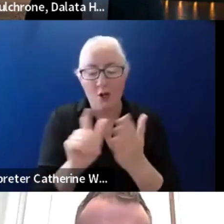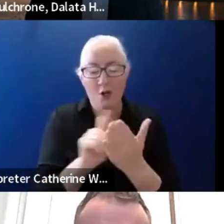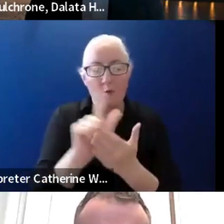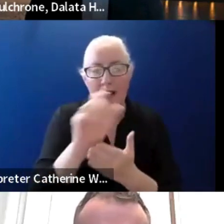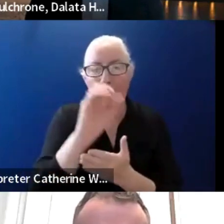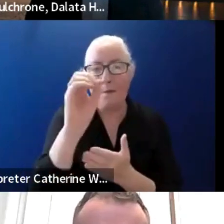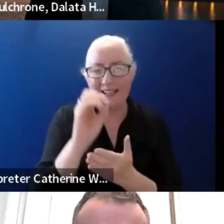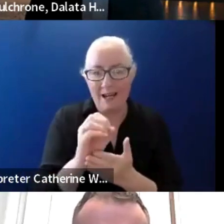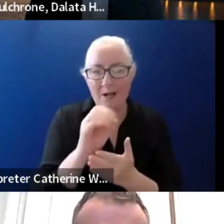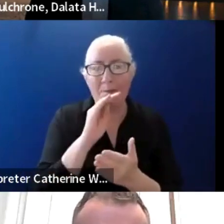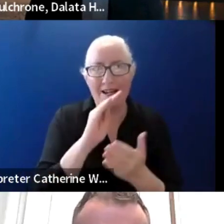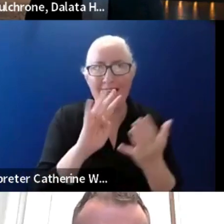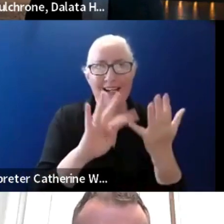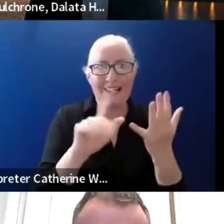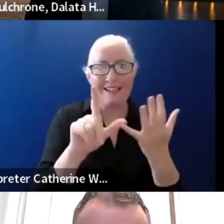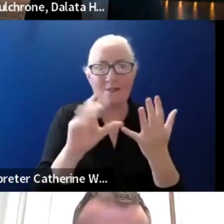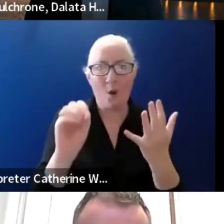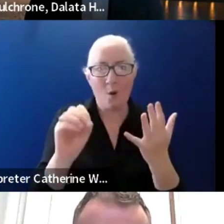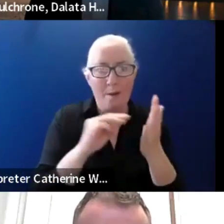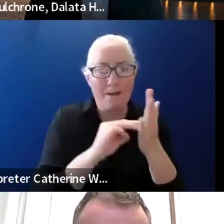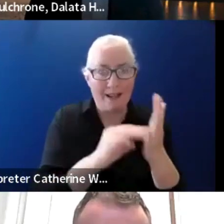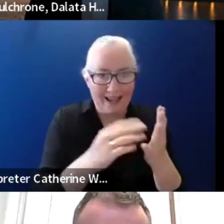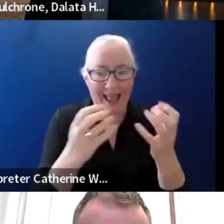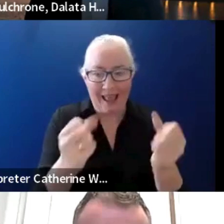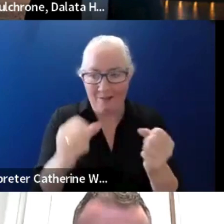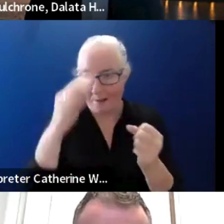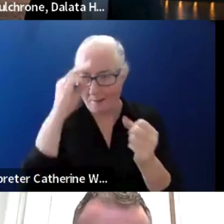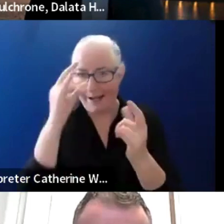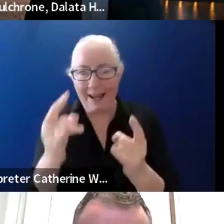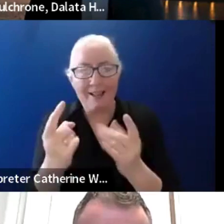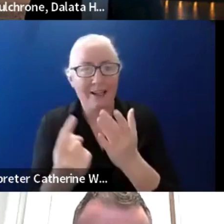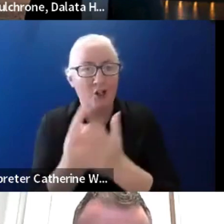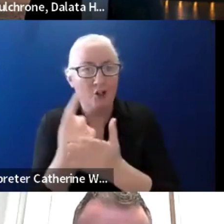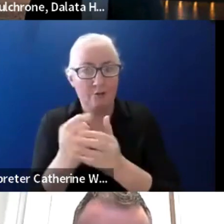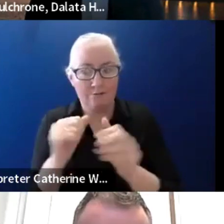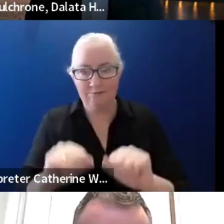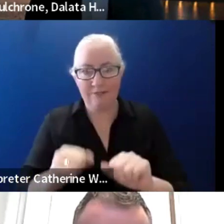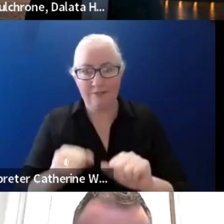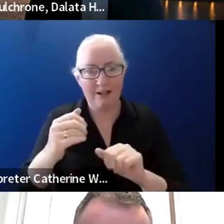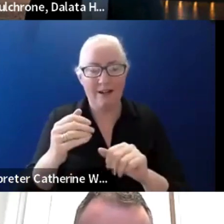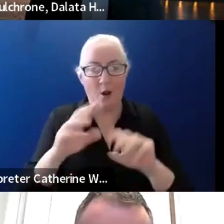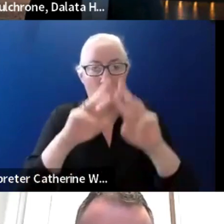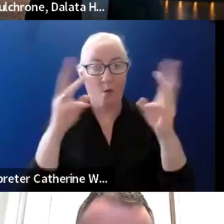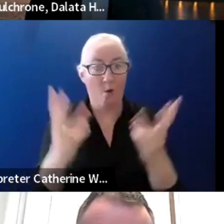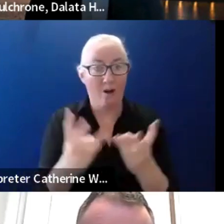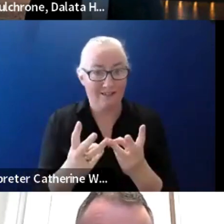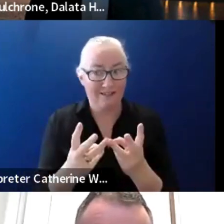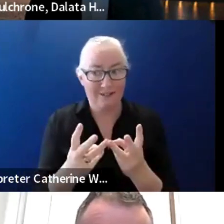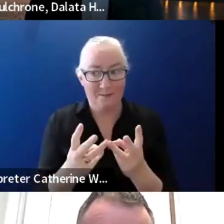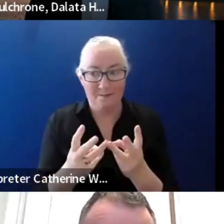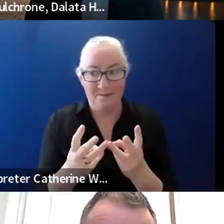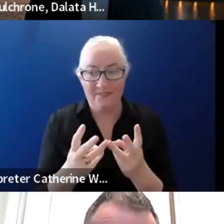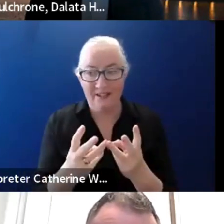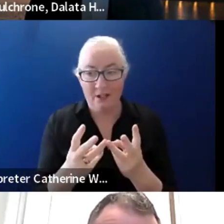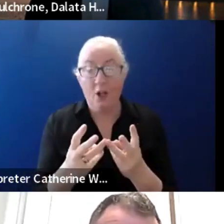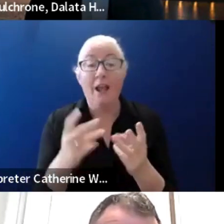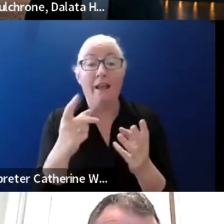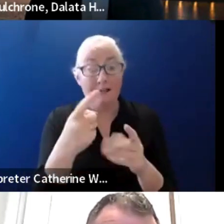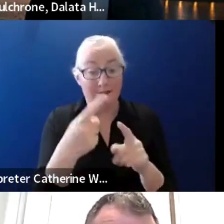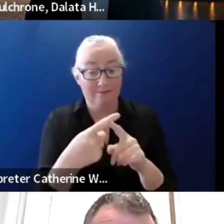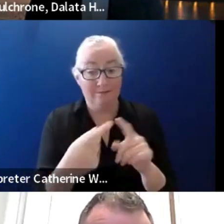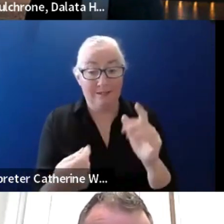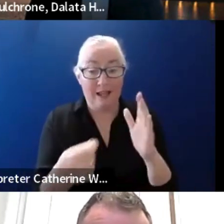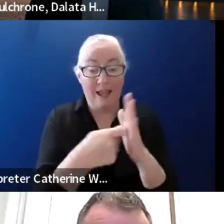12%, which is 970 million, are actually dealing with mental health issue in Ireland, or sorry, in the world. In addition to